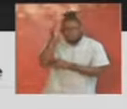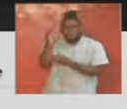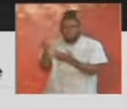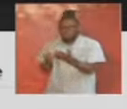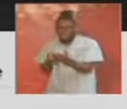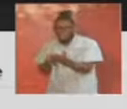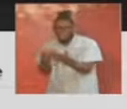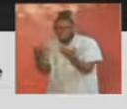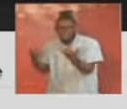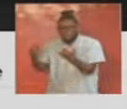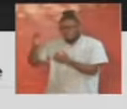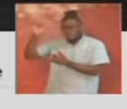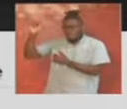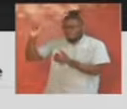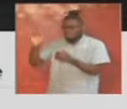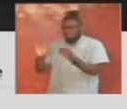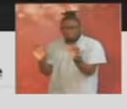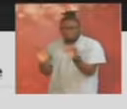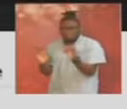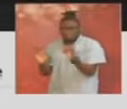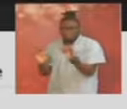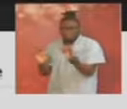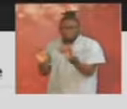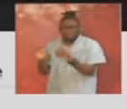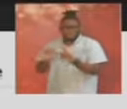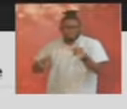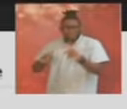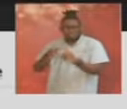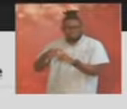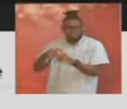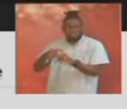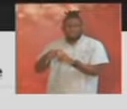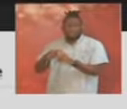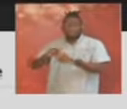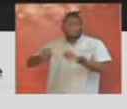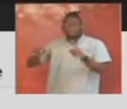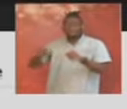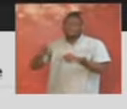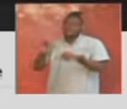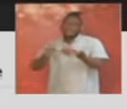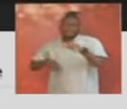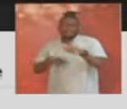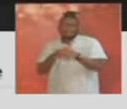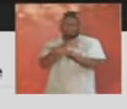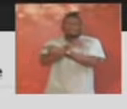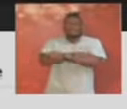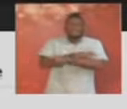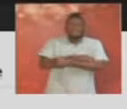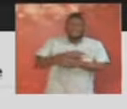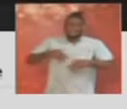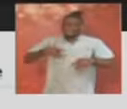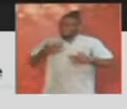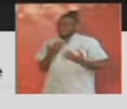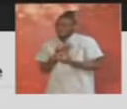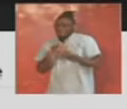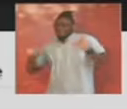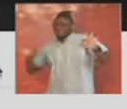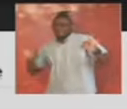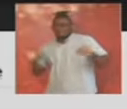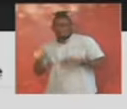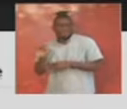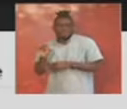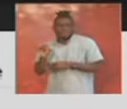and in some of the counties, we cannot afford to become complacent because COVID-19 is very much still